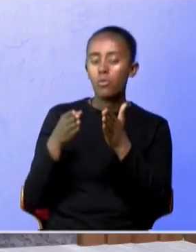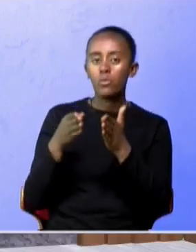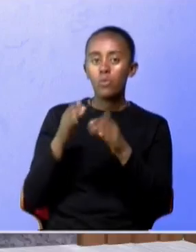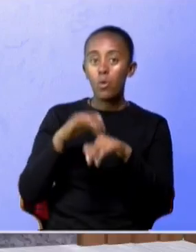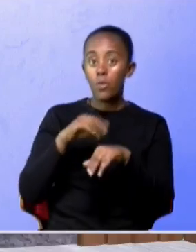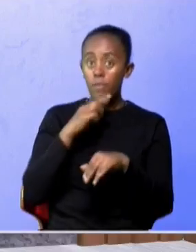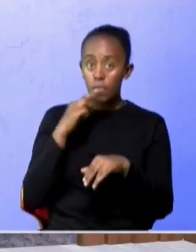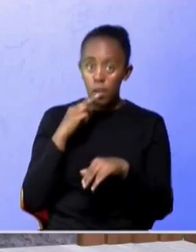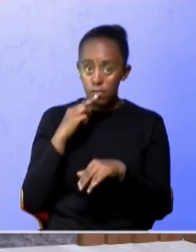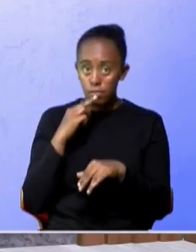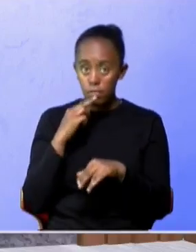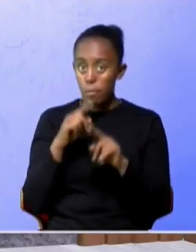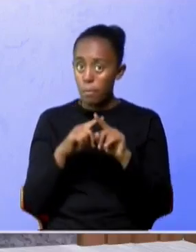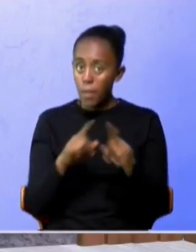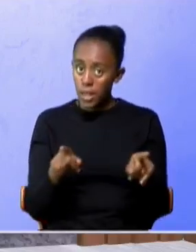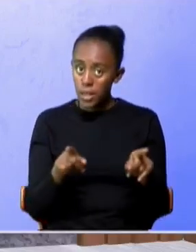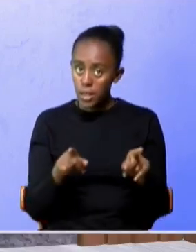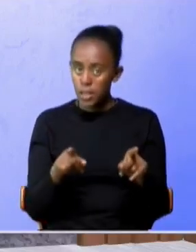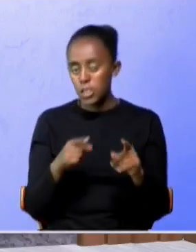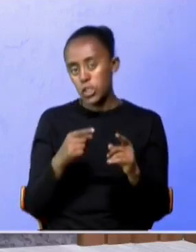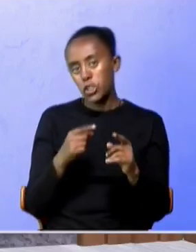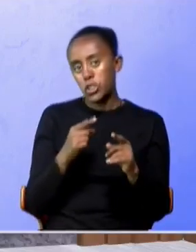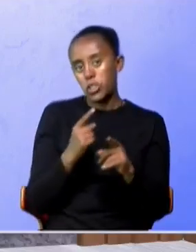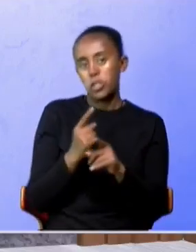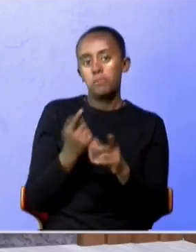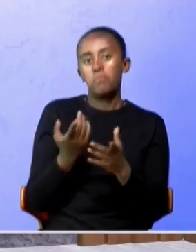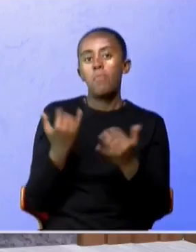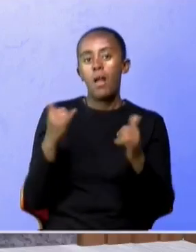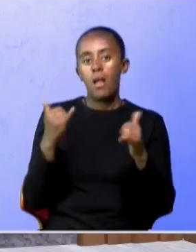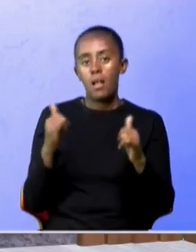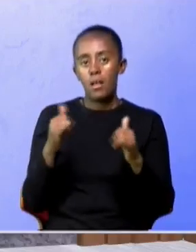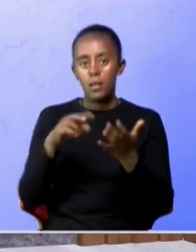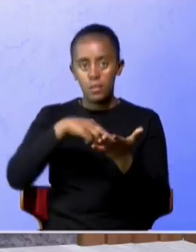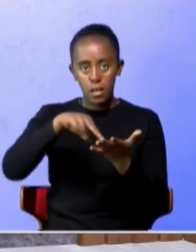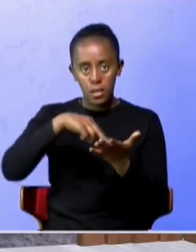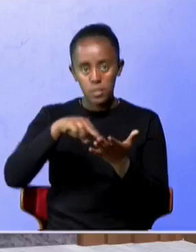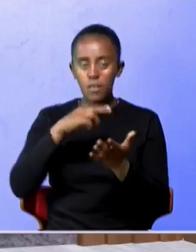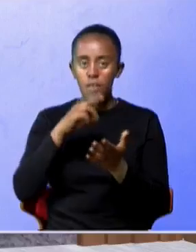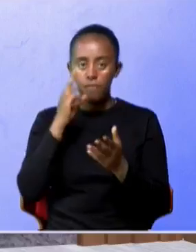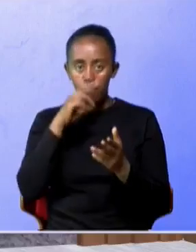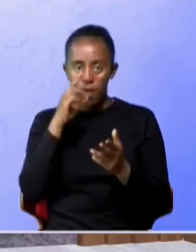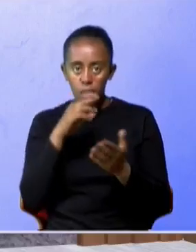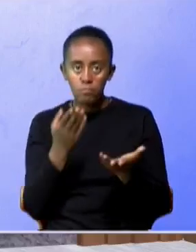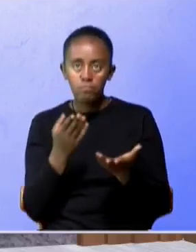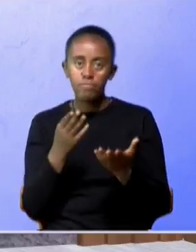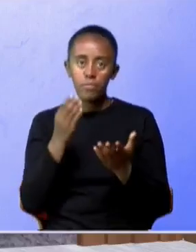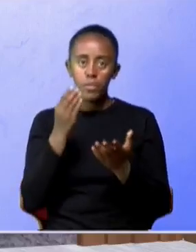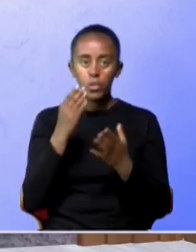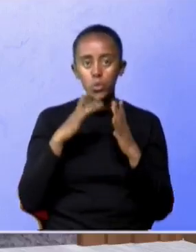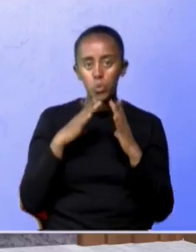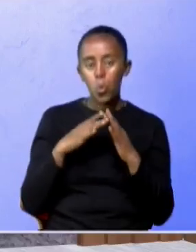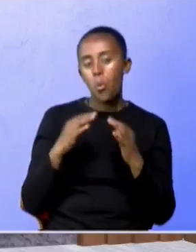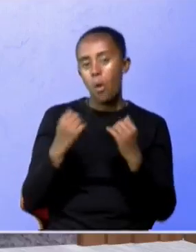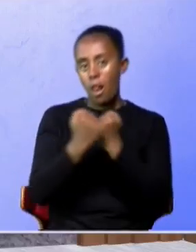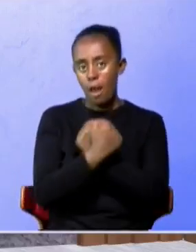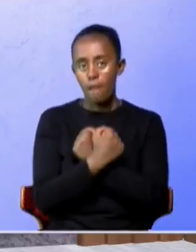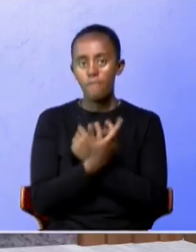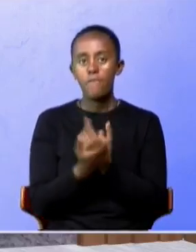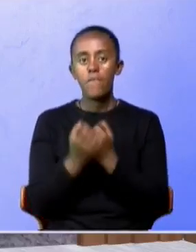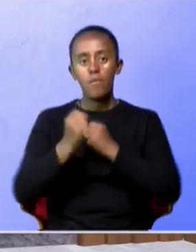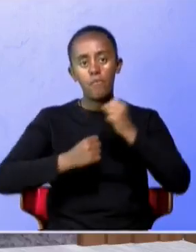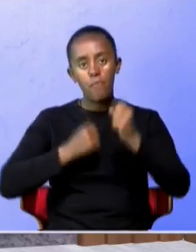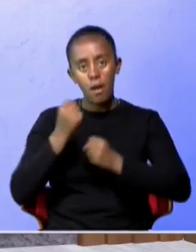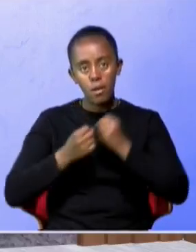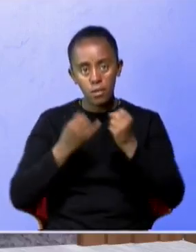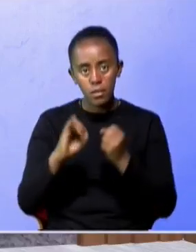the verb, but it's just playing. Dancing is fun. It is something I enjoy, I love. Running,